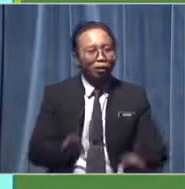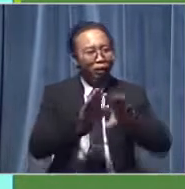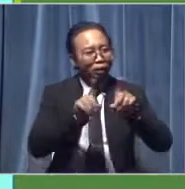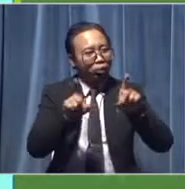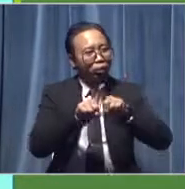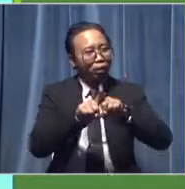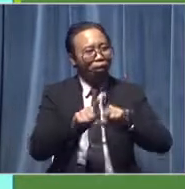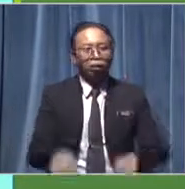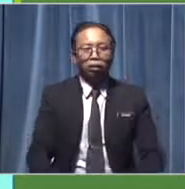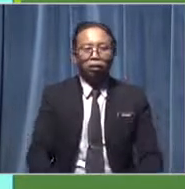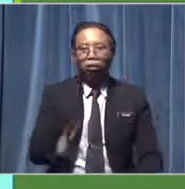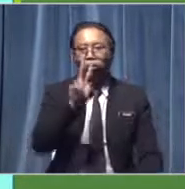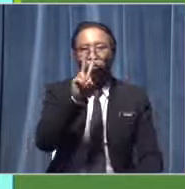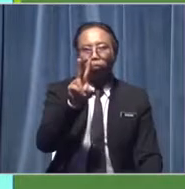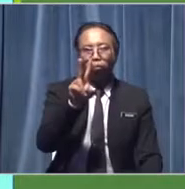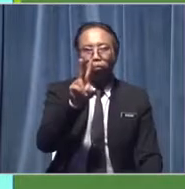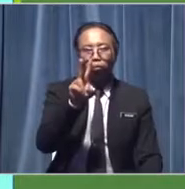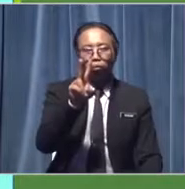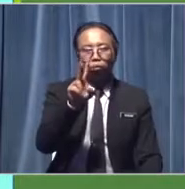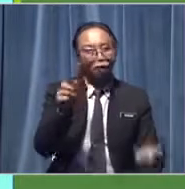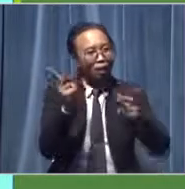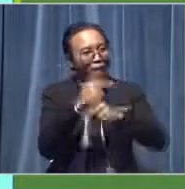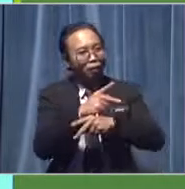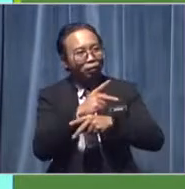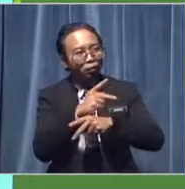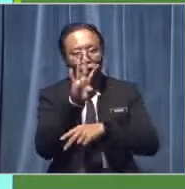equals 2 times